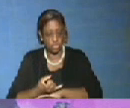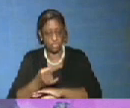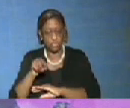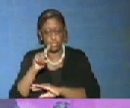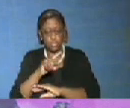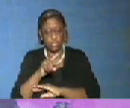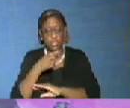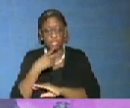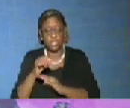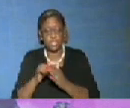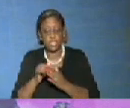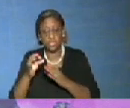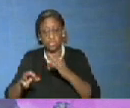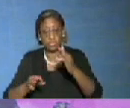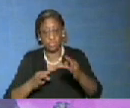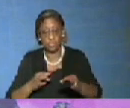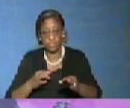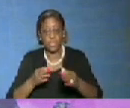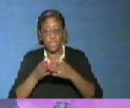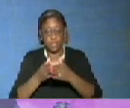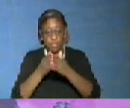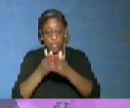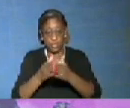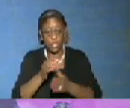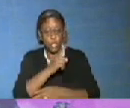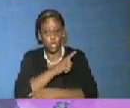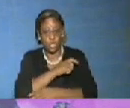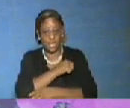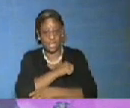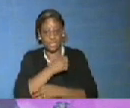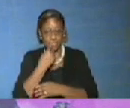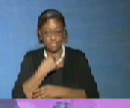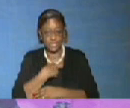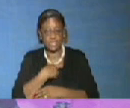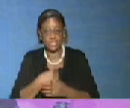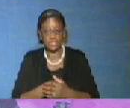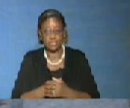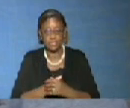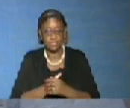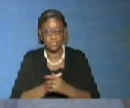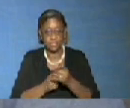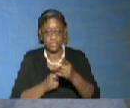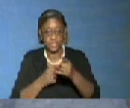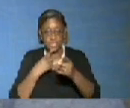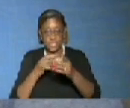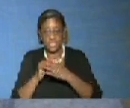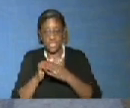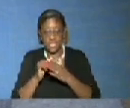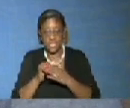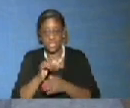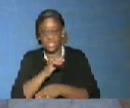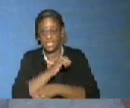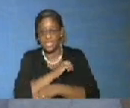is transforming the mailboat operations. Lloyd Allen has his story. I operate a fleet of boats, Lady